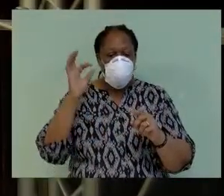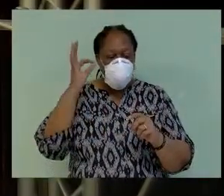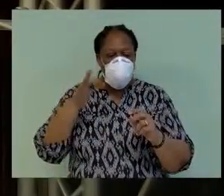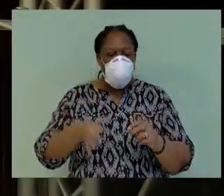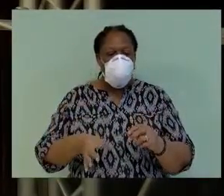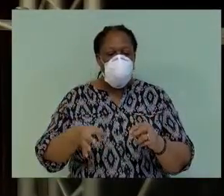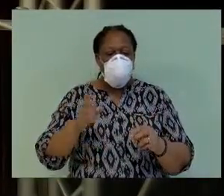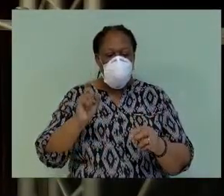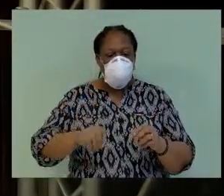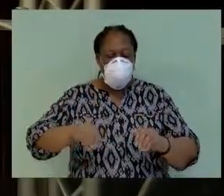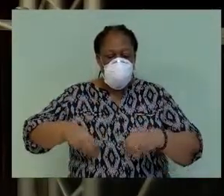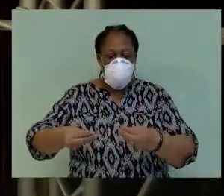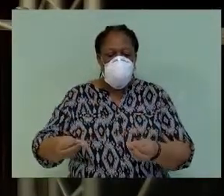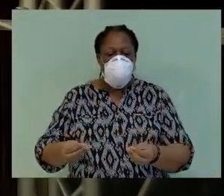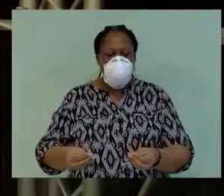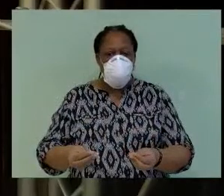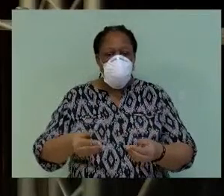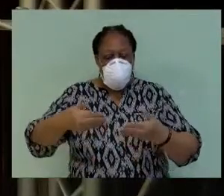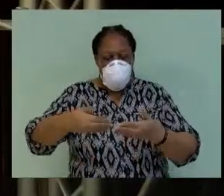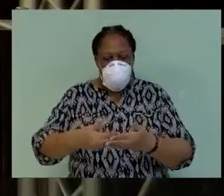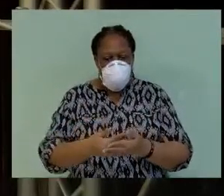Communication with the court.